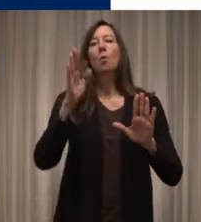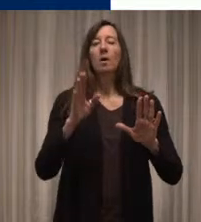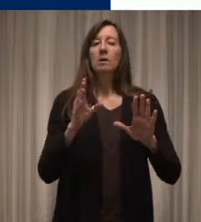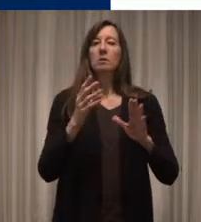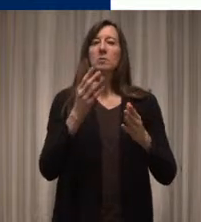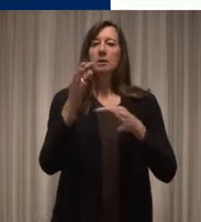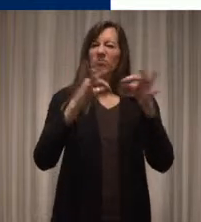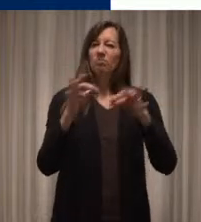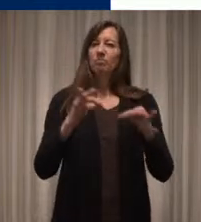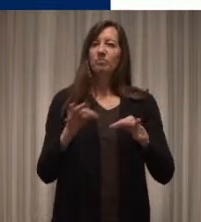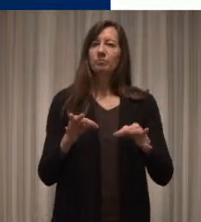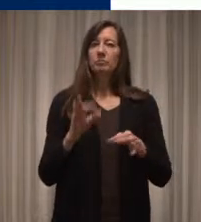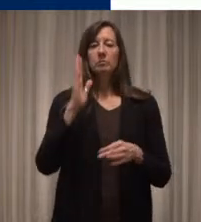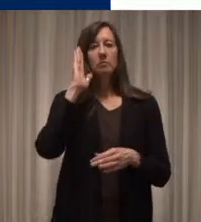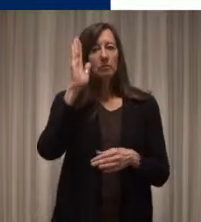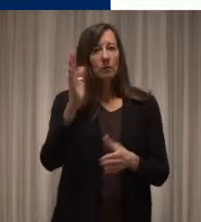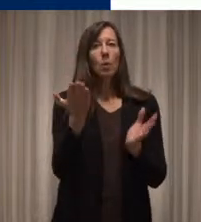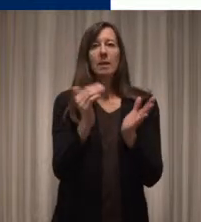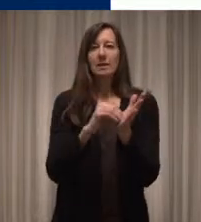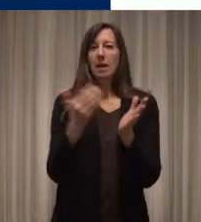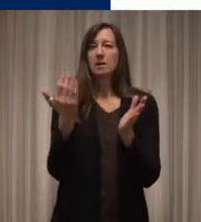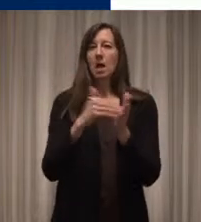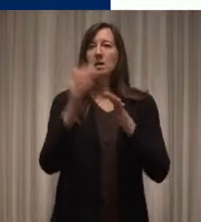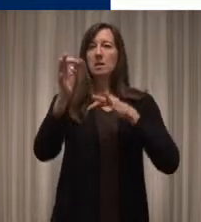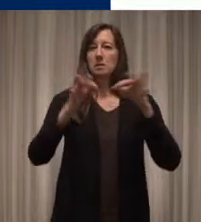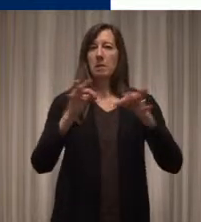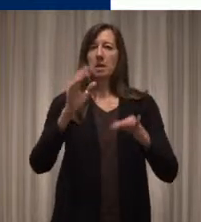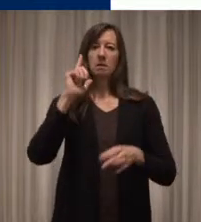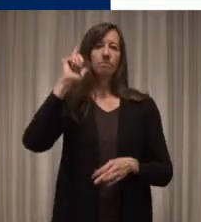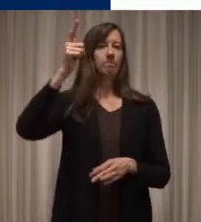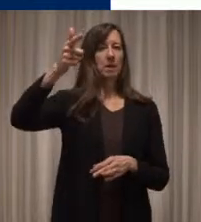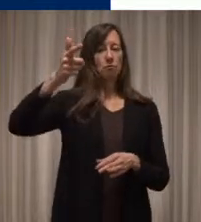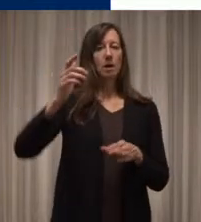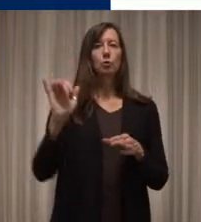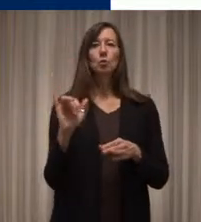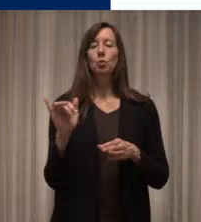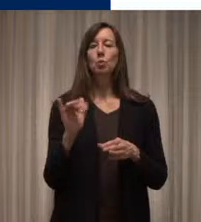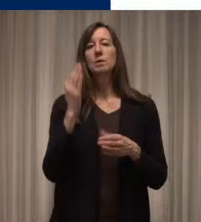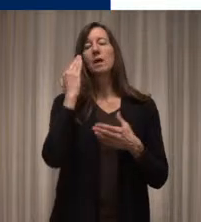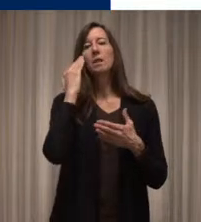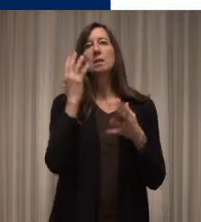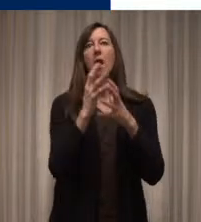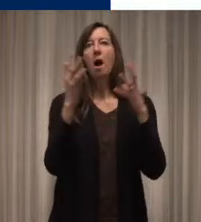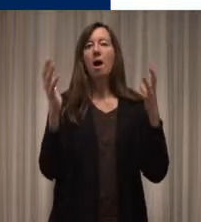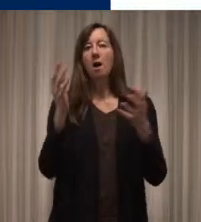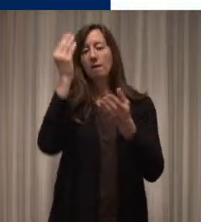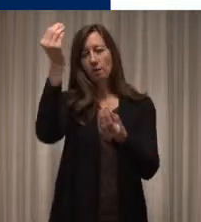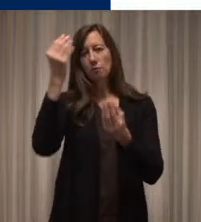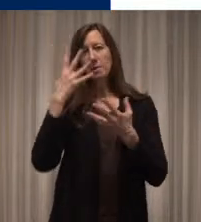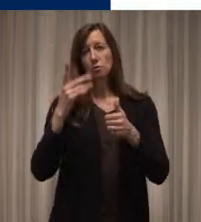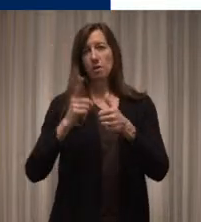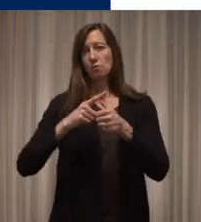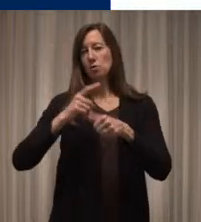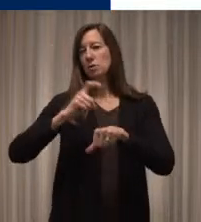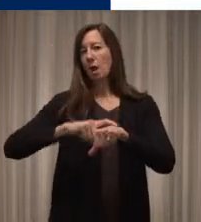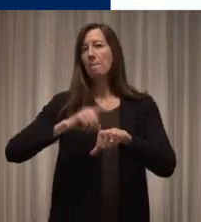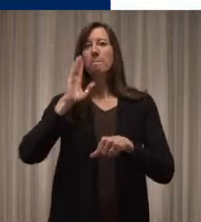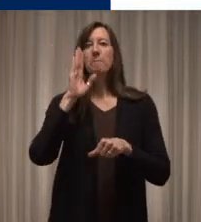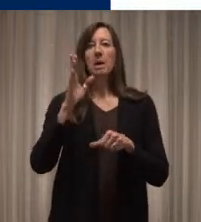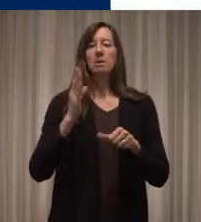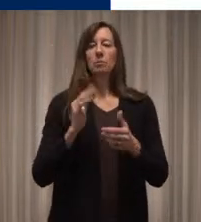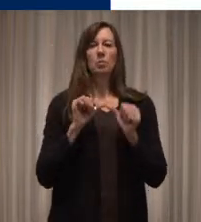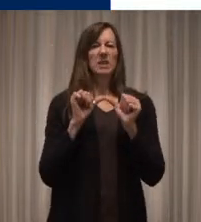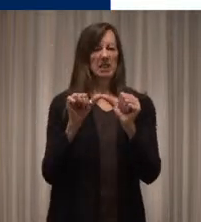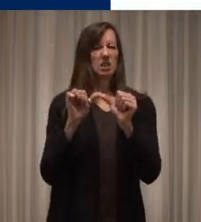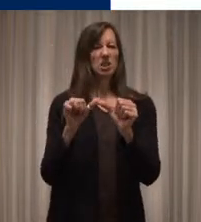about this many times, so I understand this is a lot of information to process the first time, but we'll continue to talk anybody